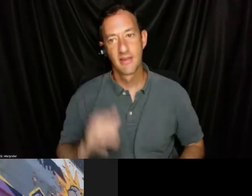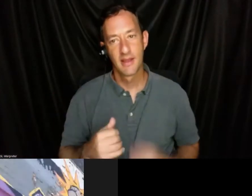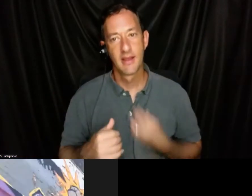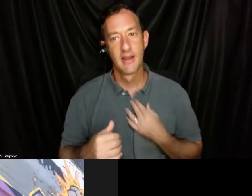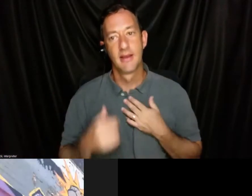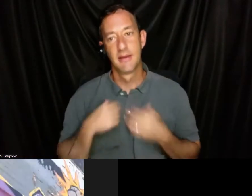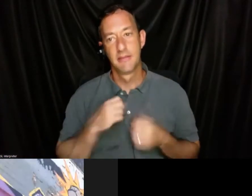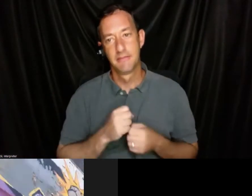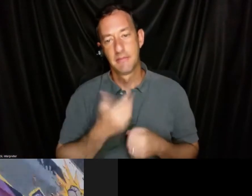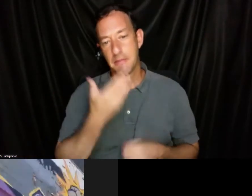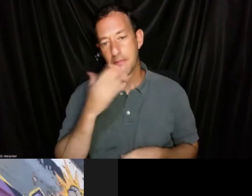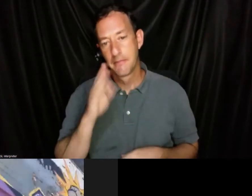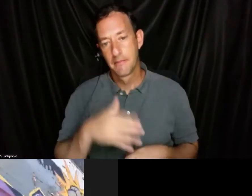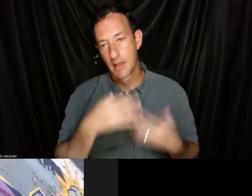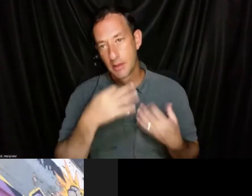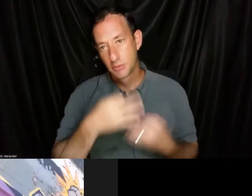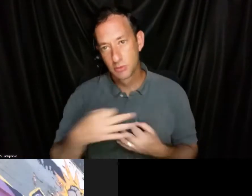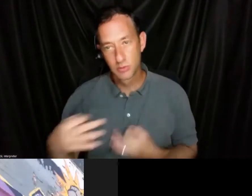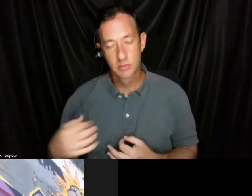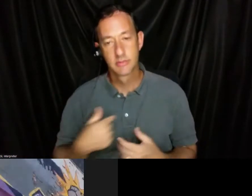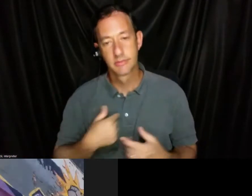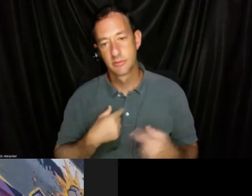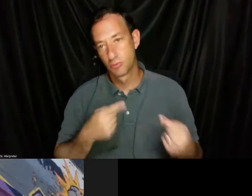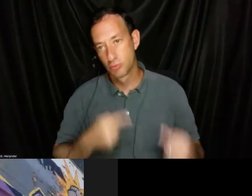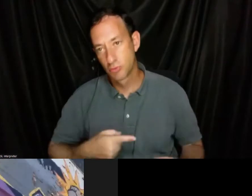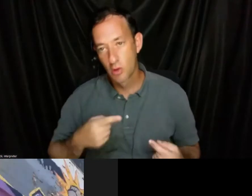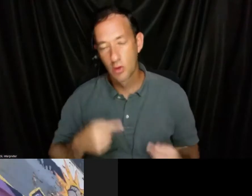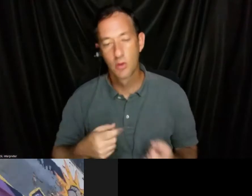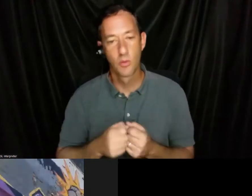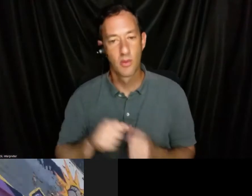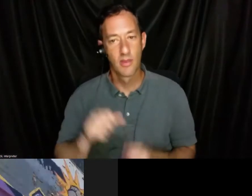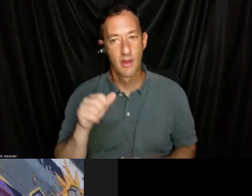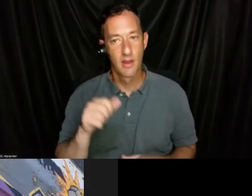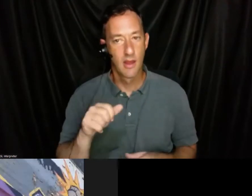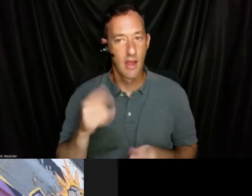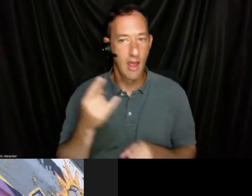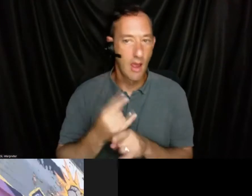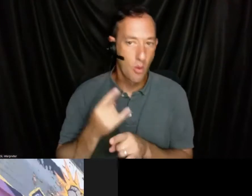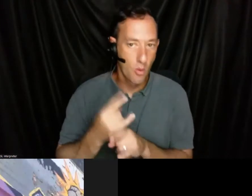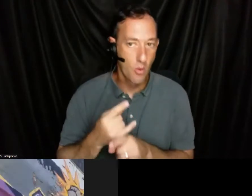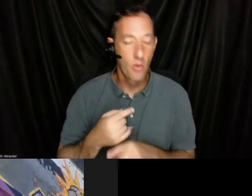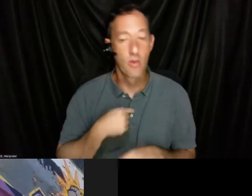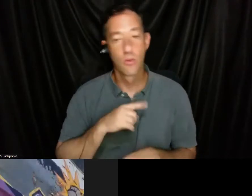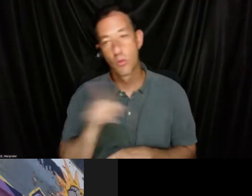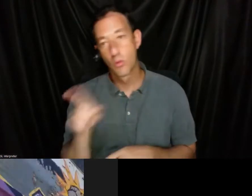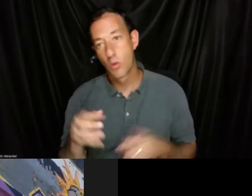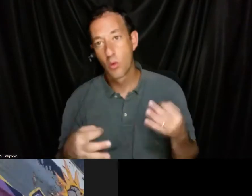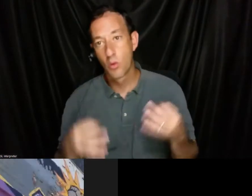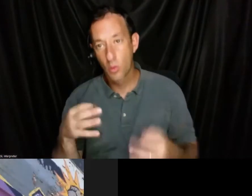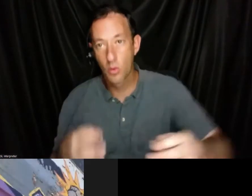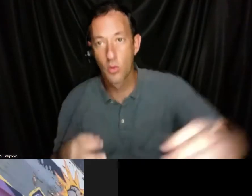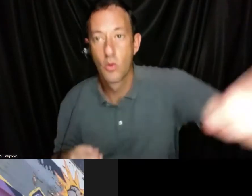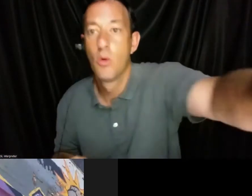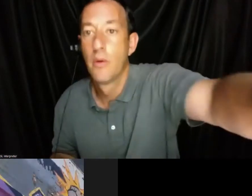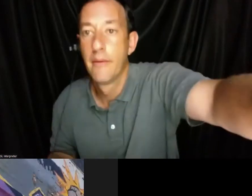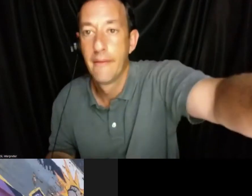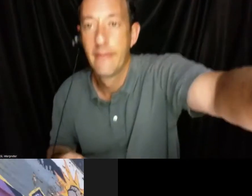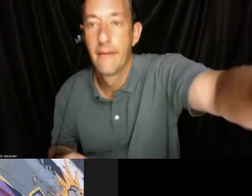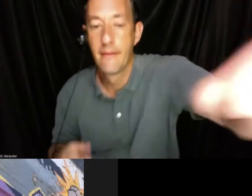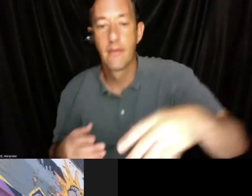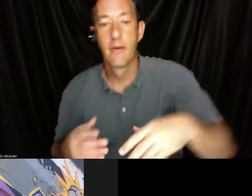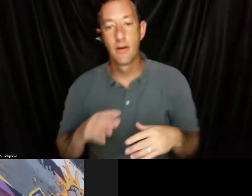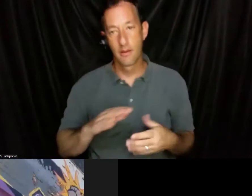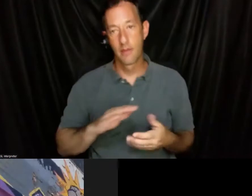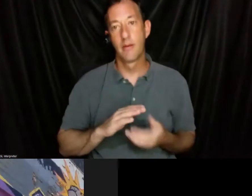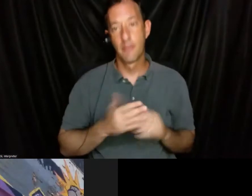bad choices, you know, because I was battling alcohol and so forth. But after going to court, after getting, you know, catching a case while I was under the influence